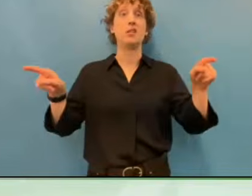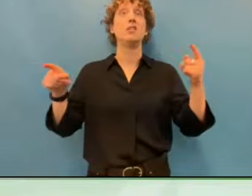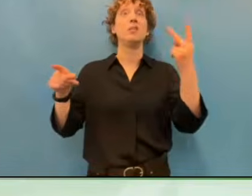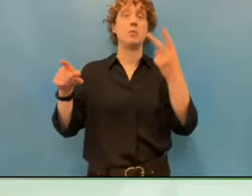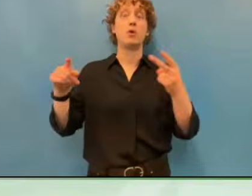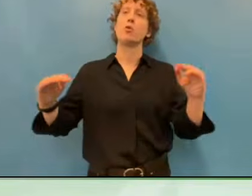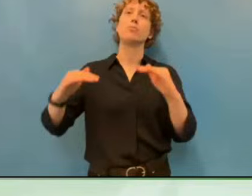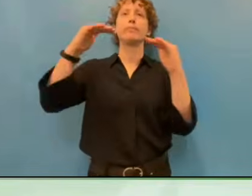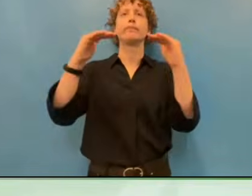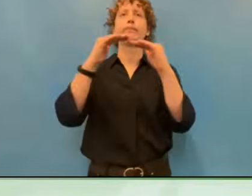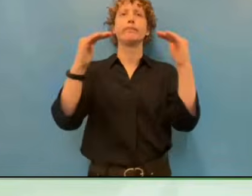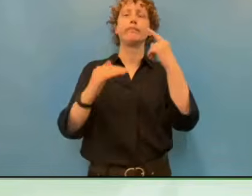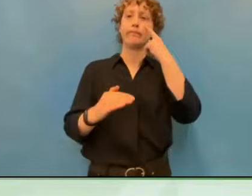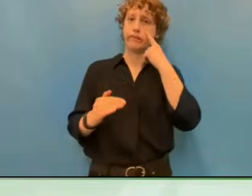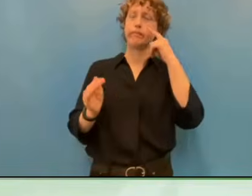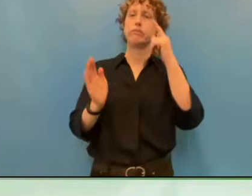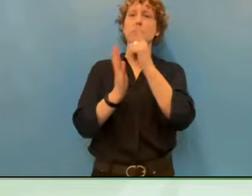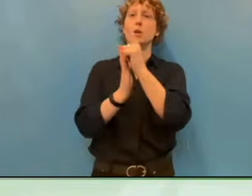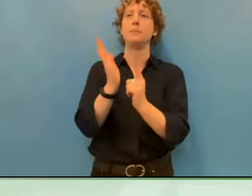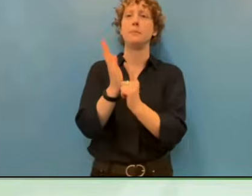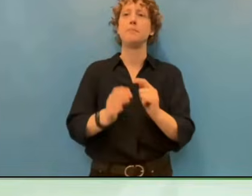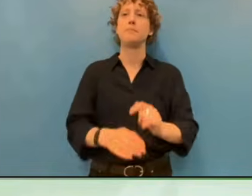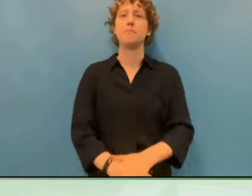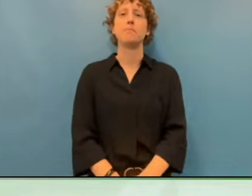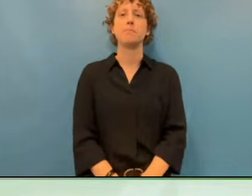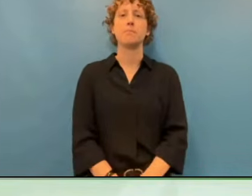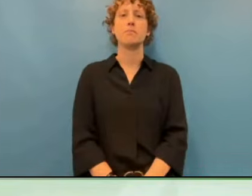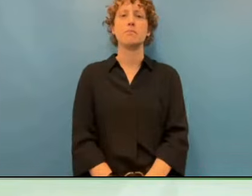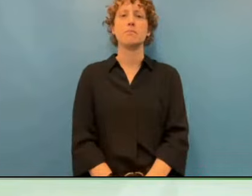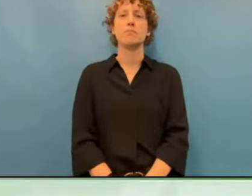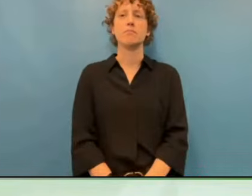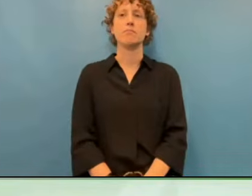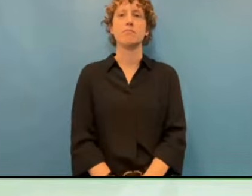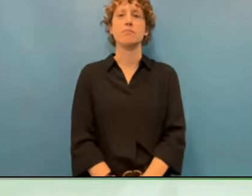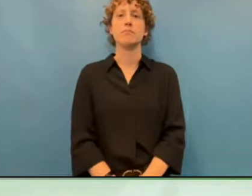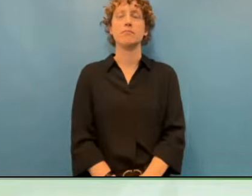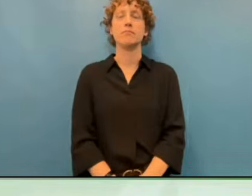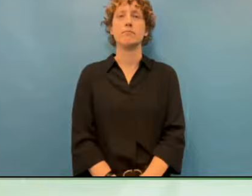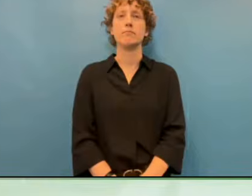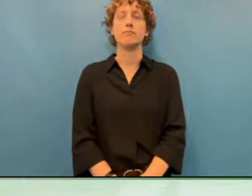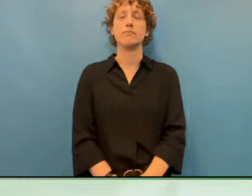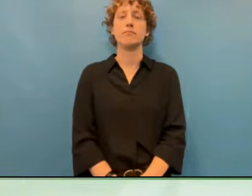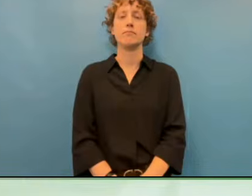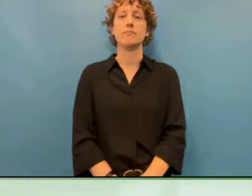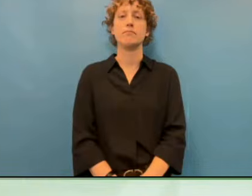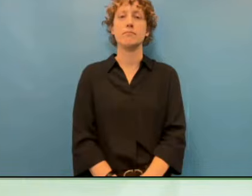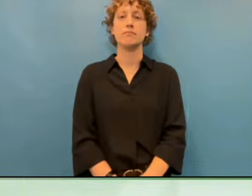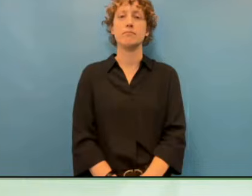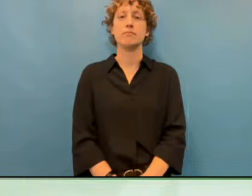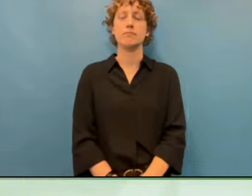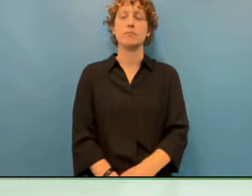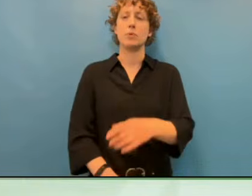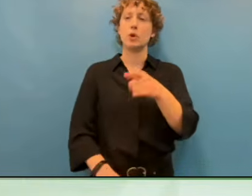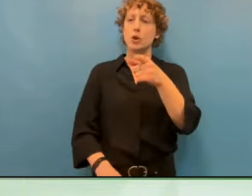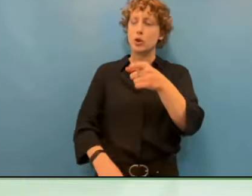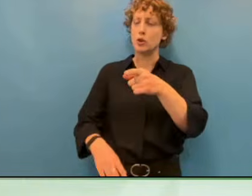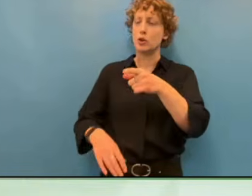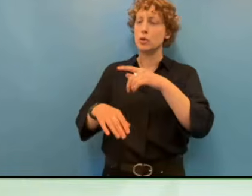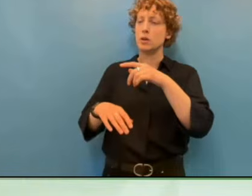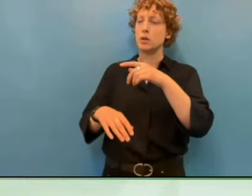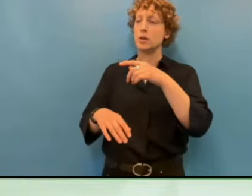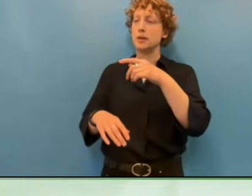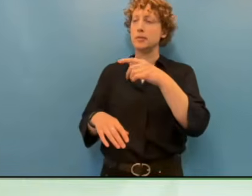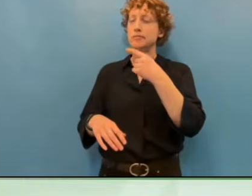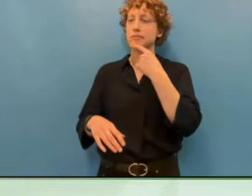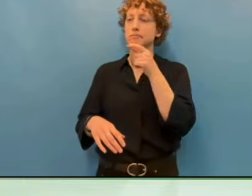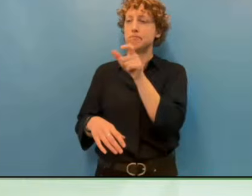you. You've touched on it a few times, the idea of a vulnerable customer. Right. Certainly